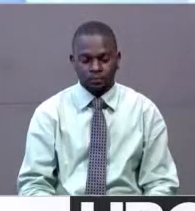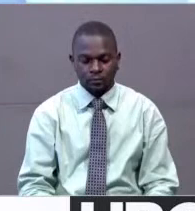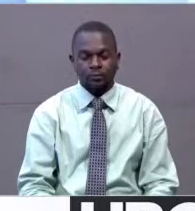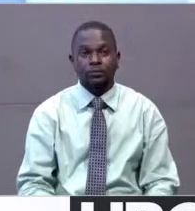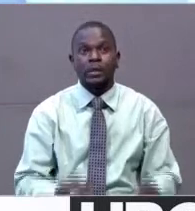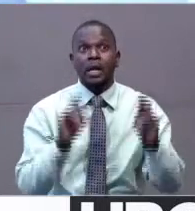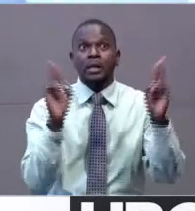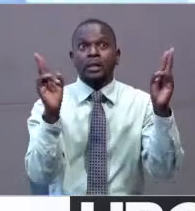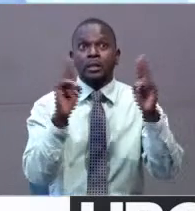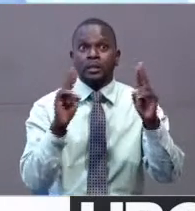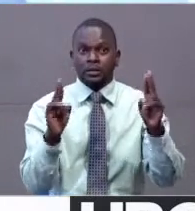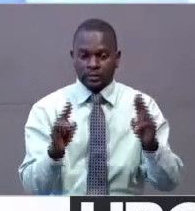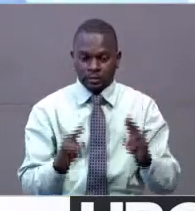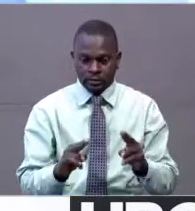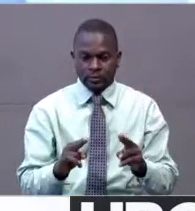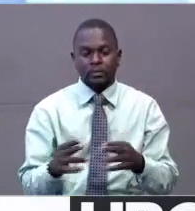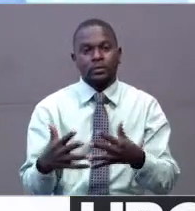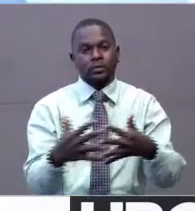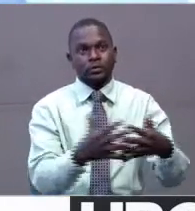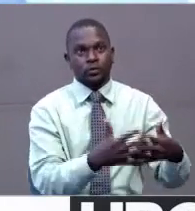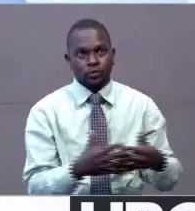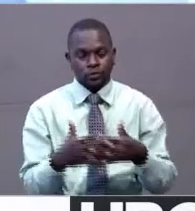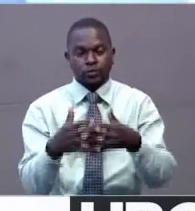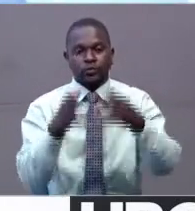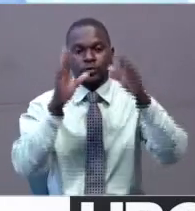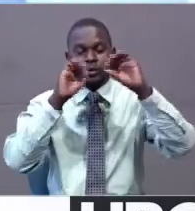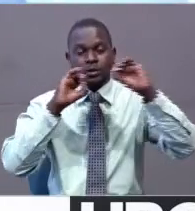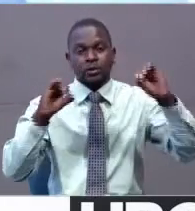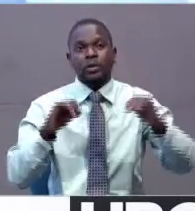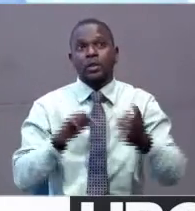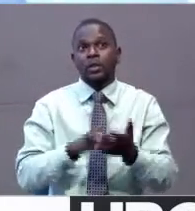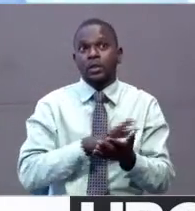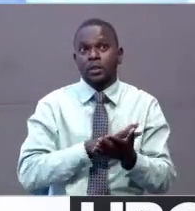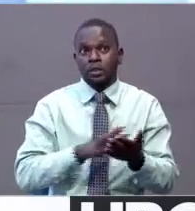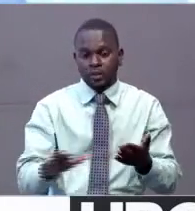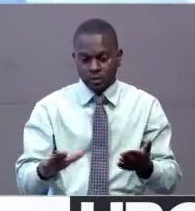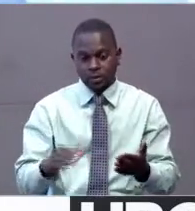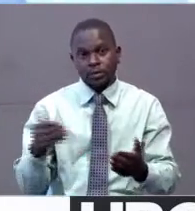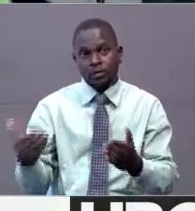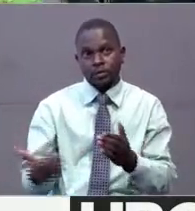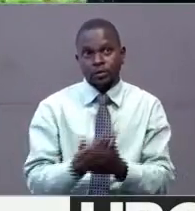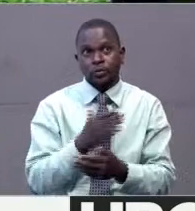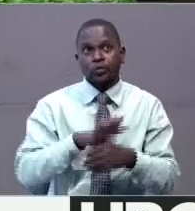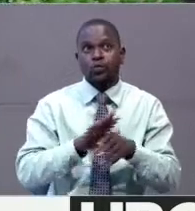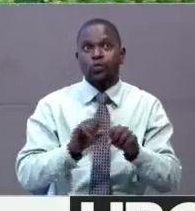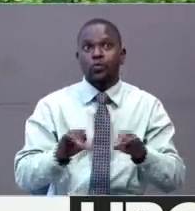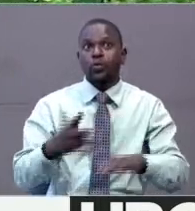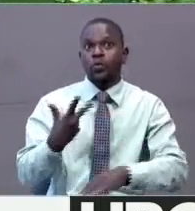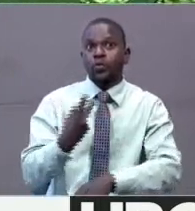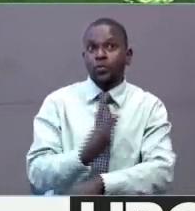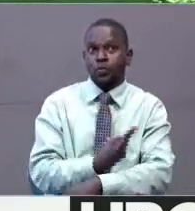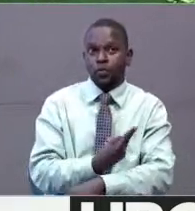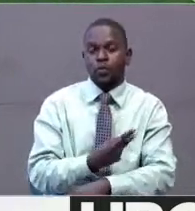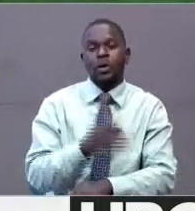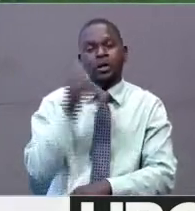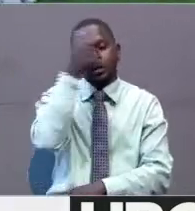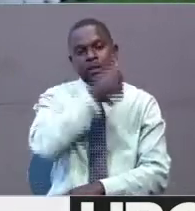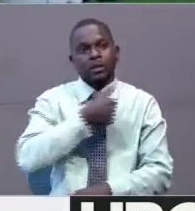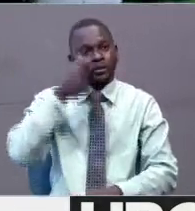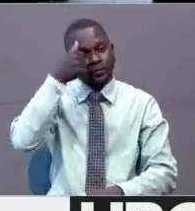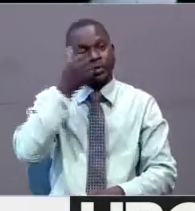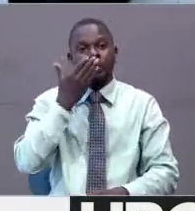And now on the international scene, U.S. President Joe Biden on Thursday announced a major new COVID vaccine donation for Africa and